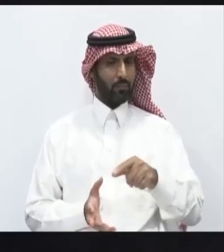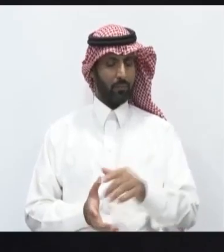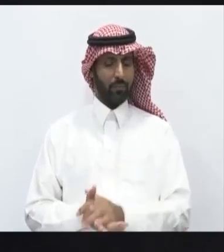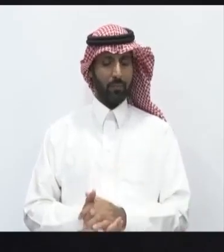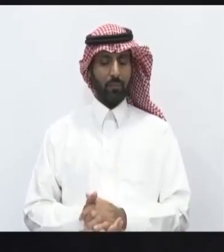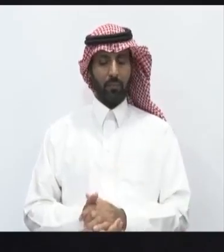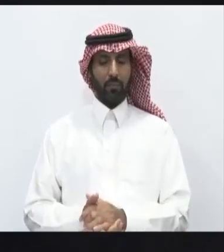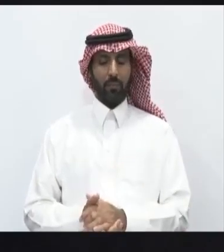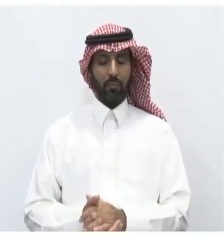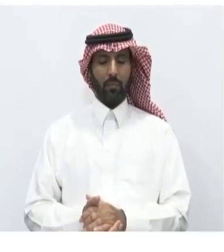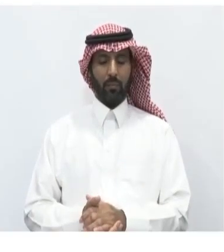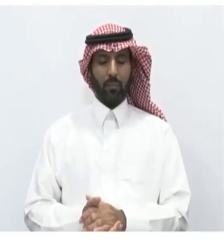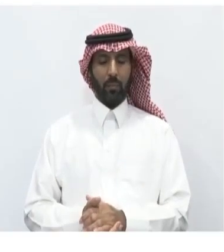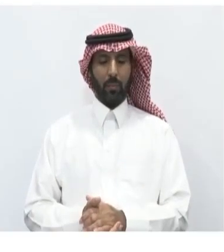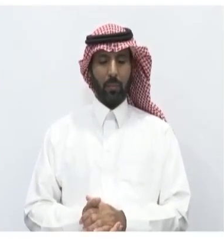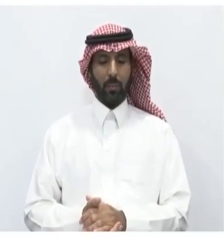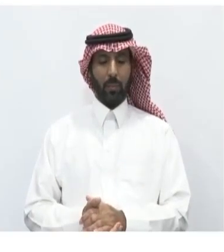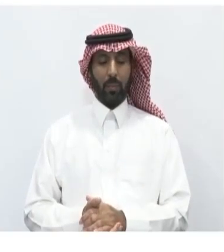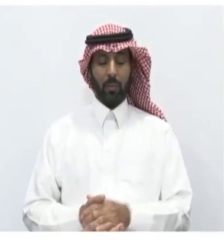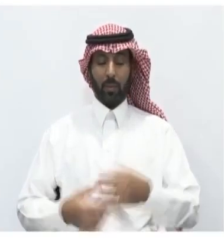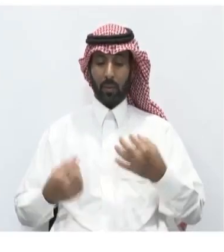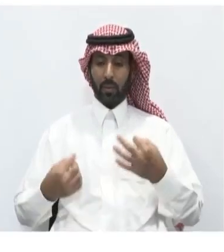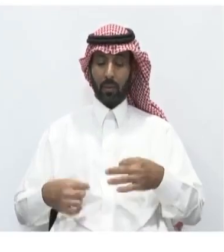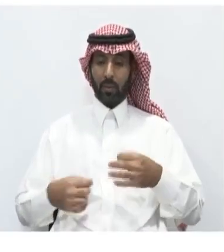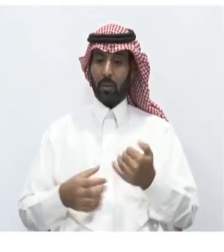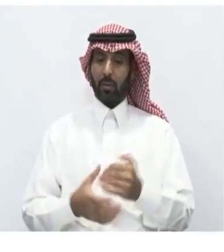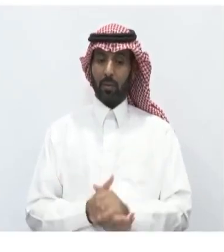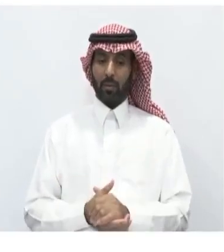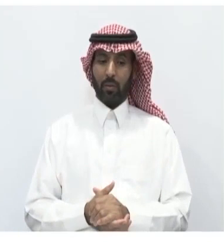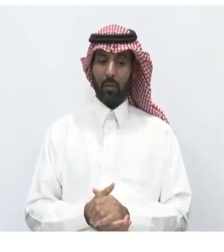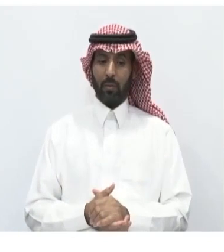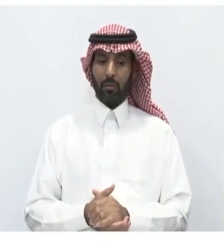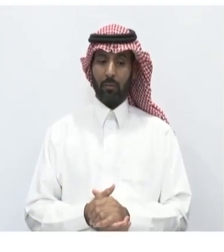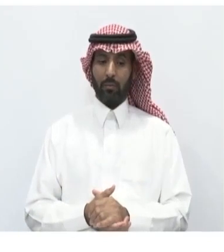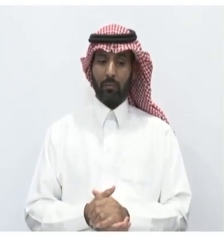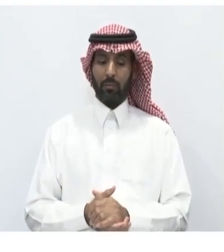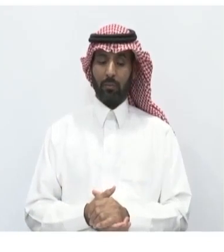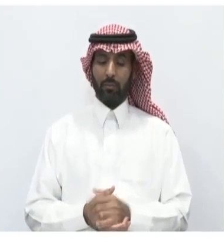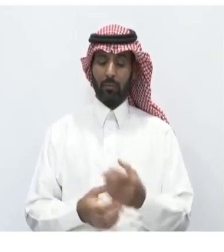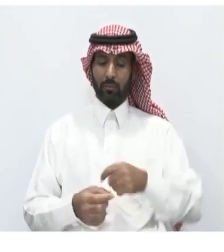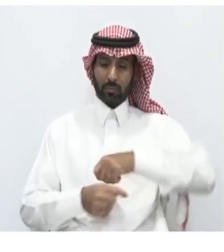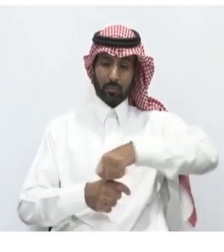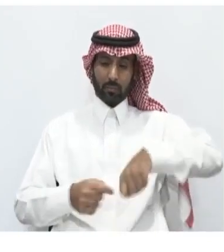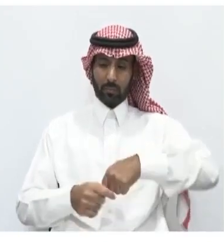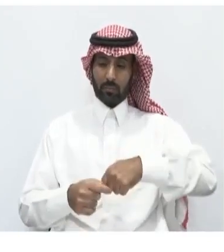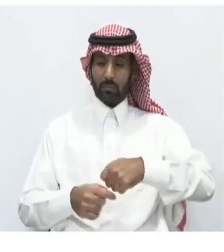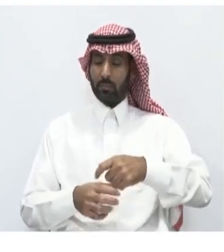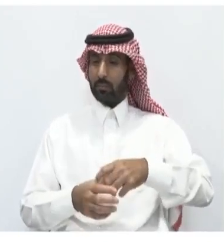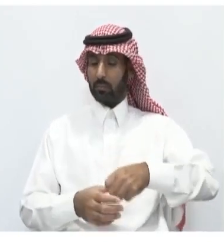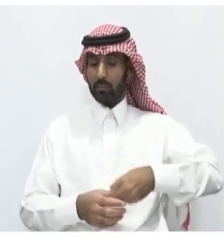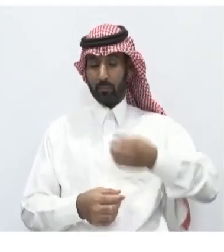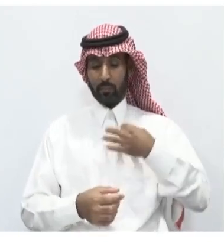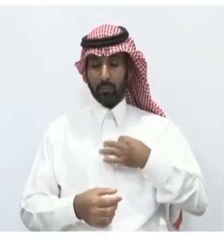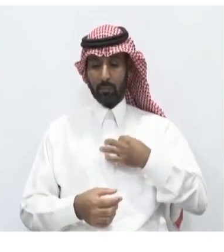he didn't recommend to take expensive boots. What about the toiletries? Yes, of course, and also the trash bags for your